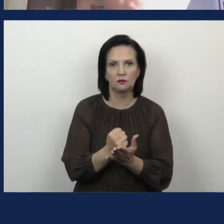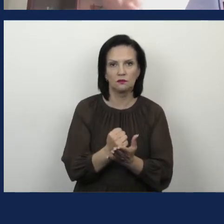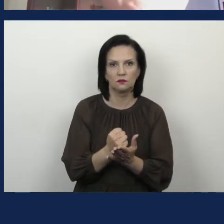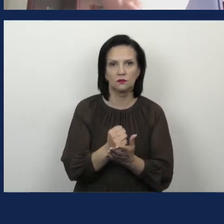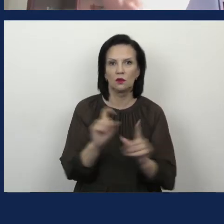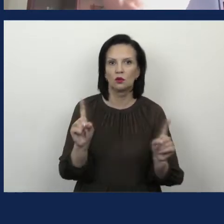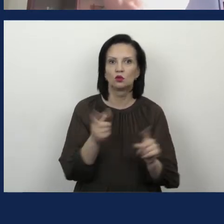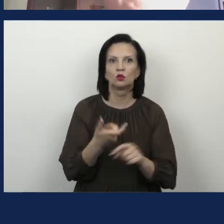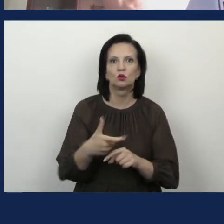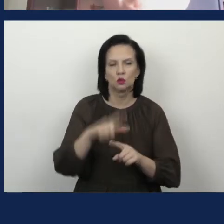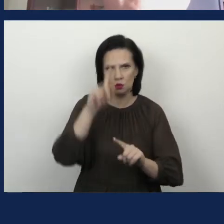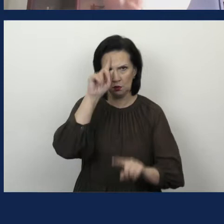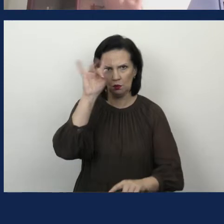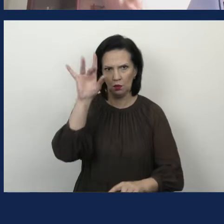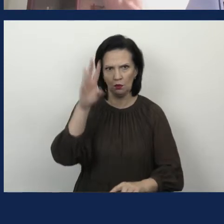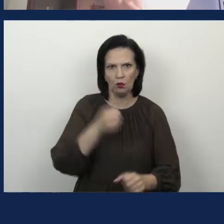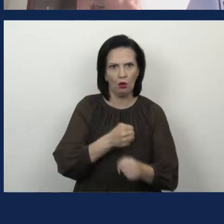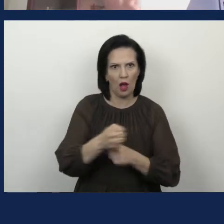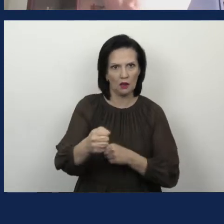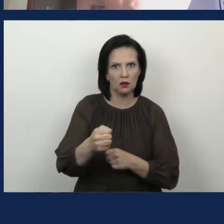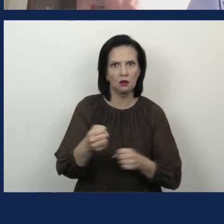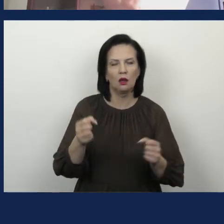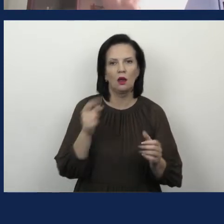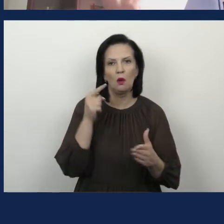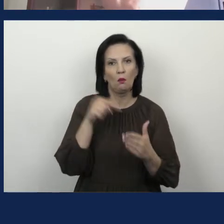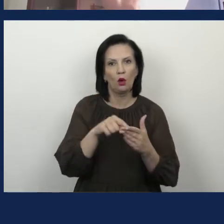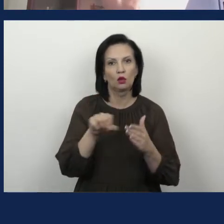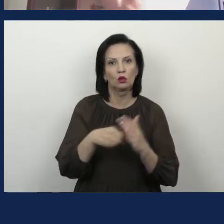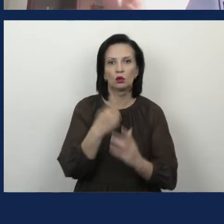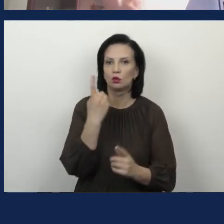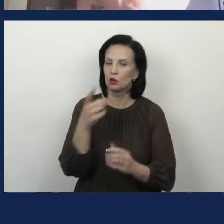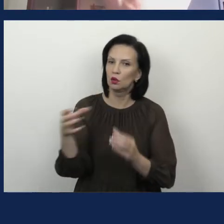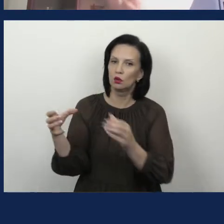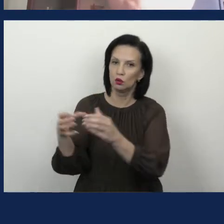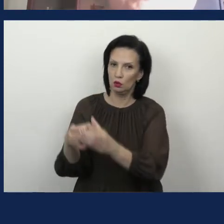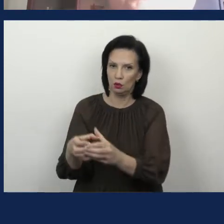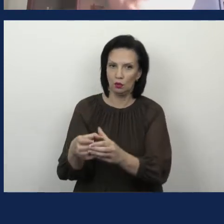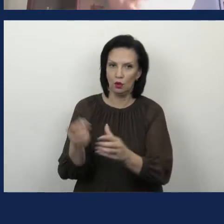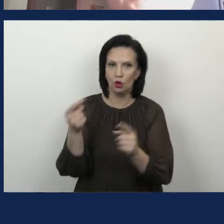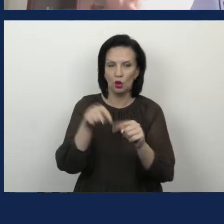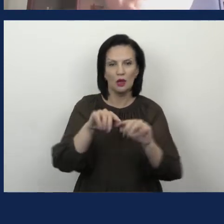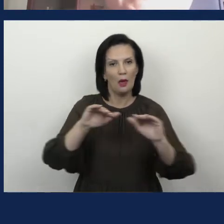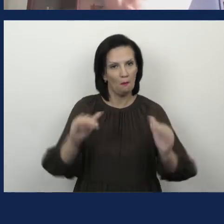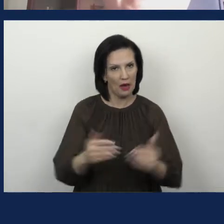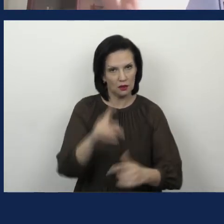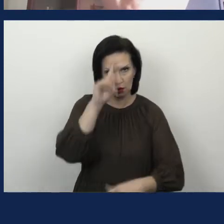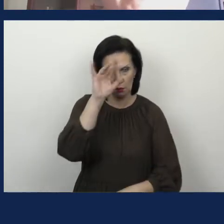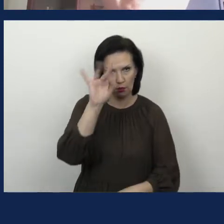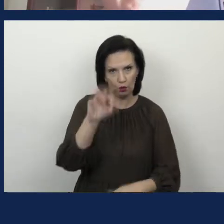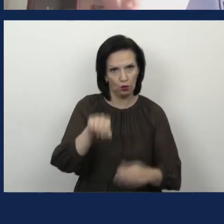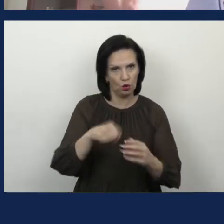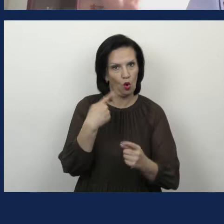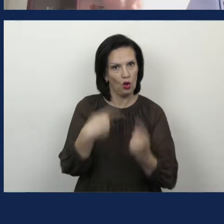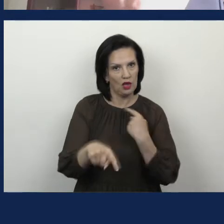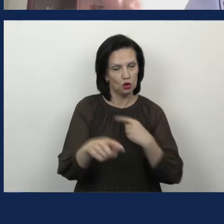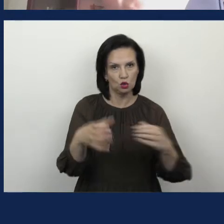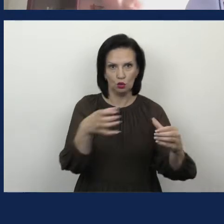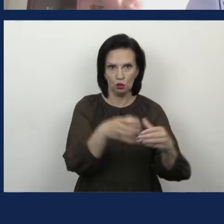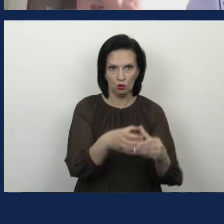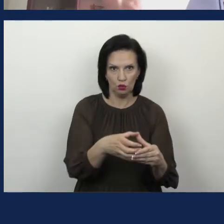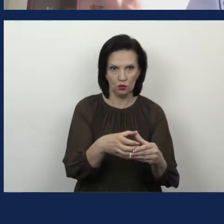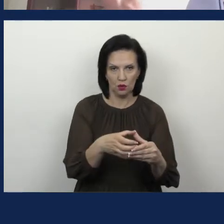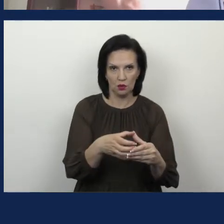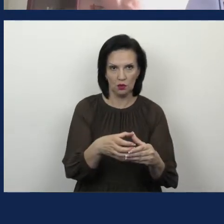popular candidates were placed in one group, while less popular in another, those,